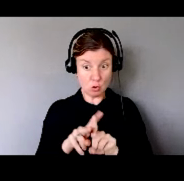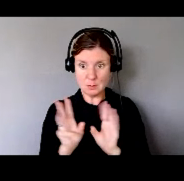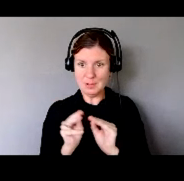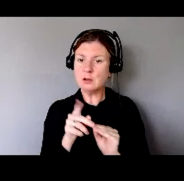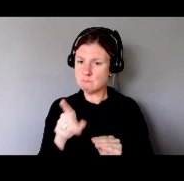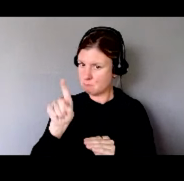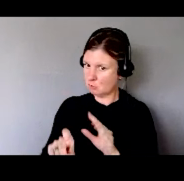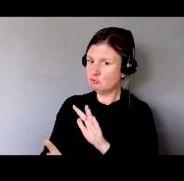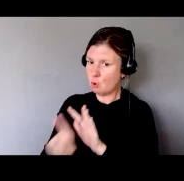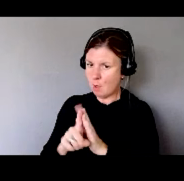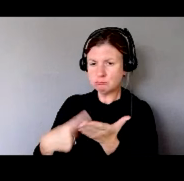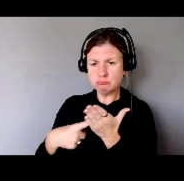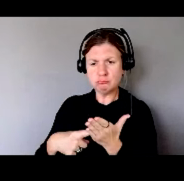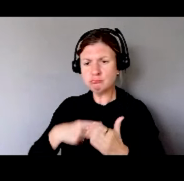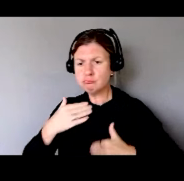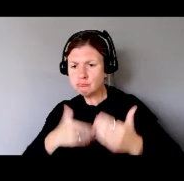artwork.